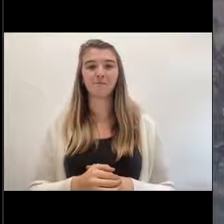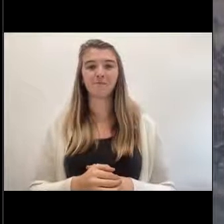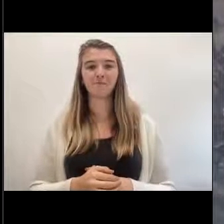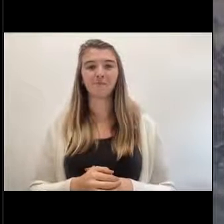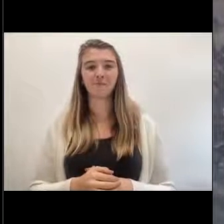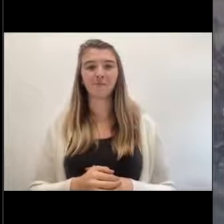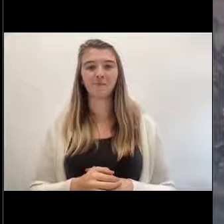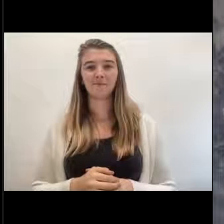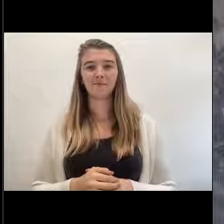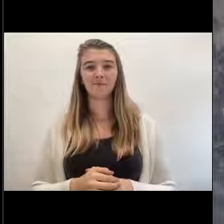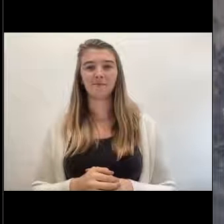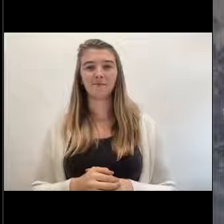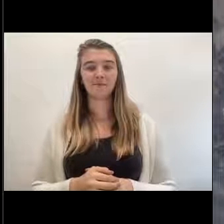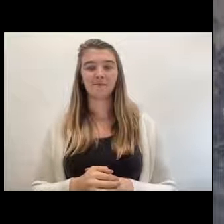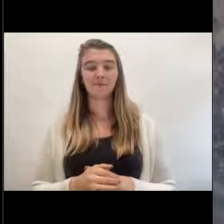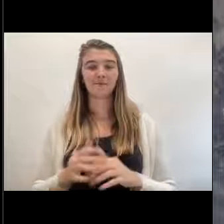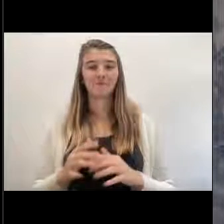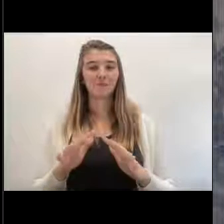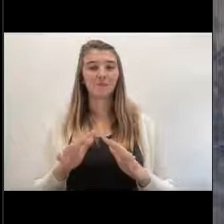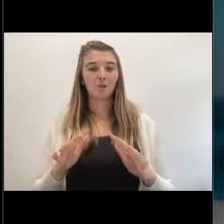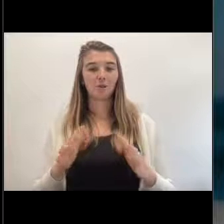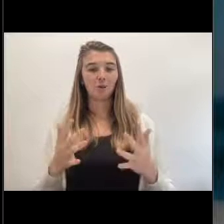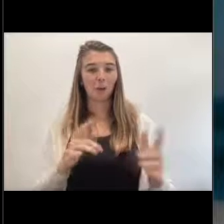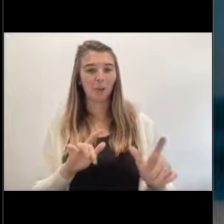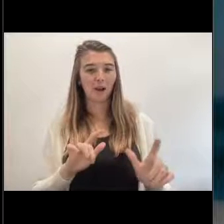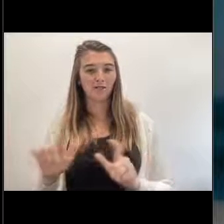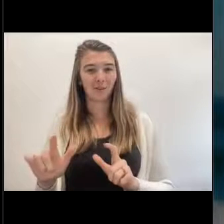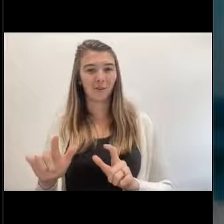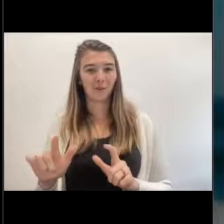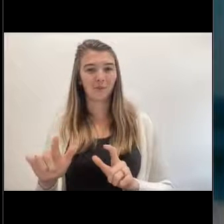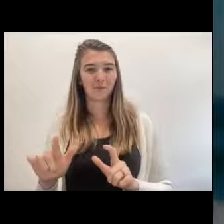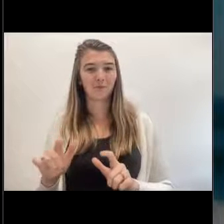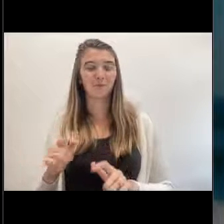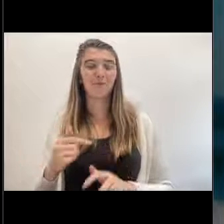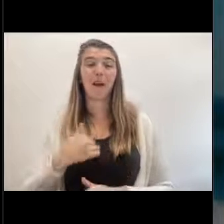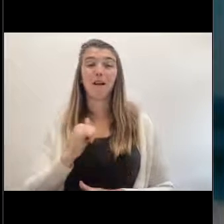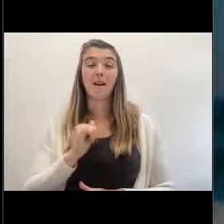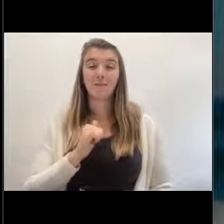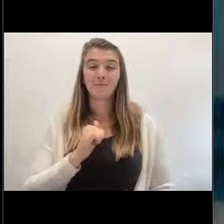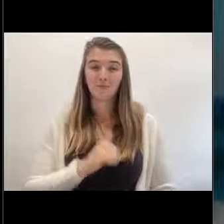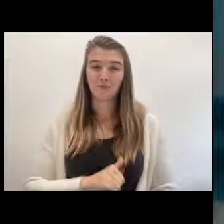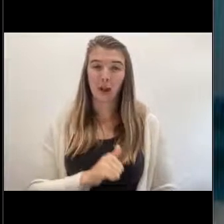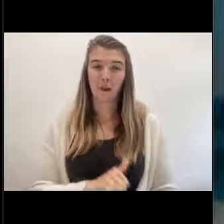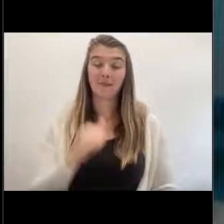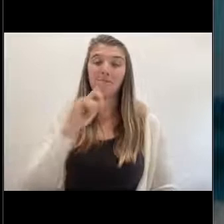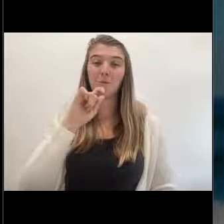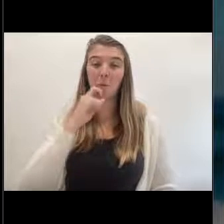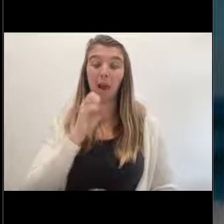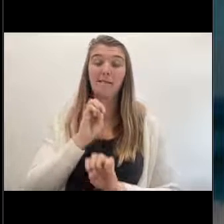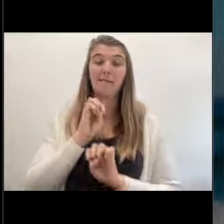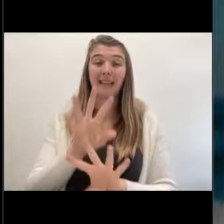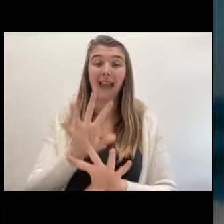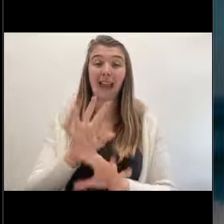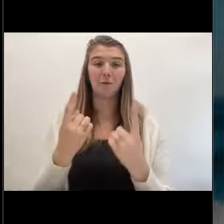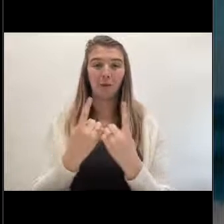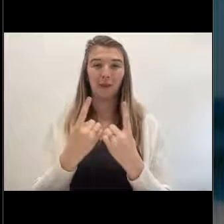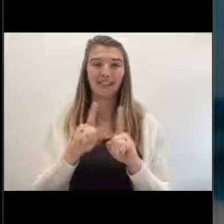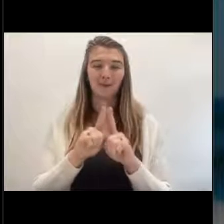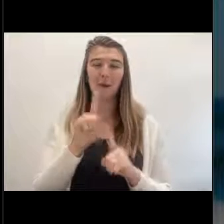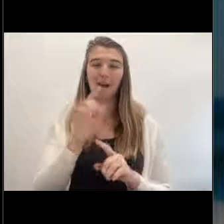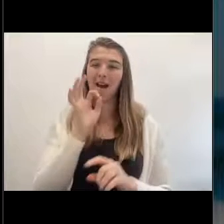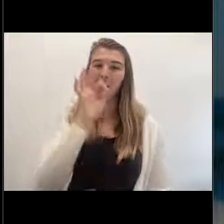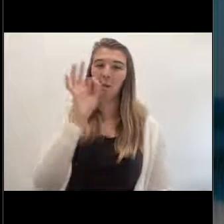then going to continue. I promise I will tell you some things. I'm not just going to ask you questions, but